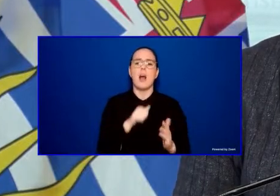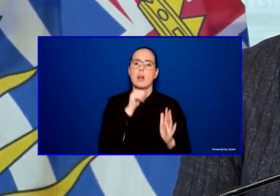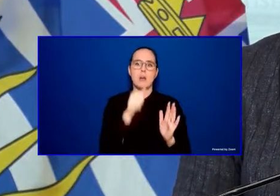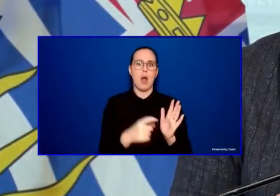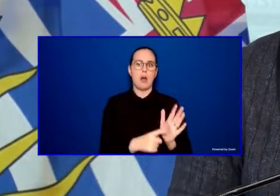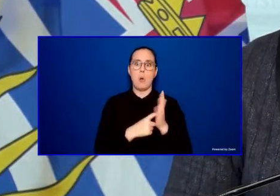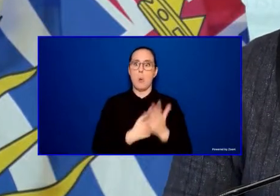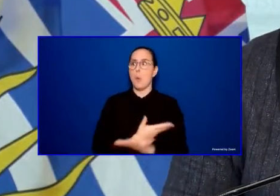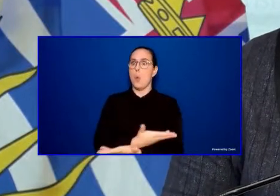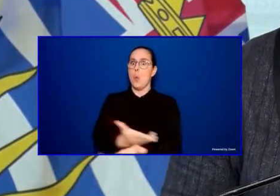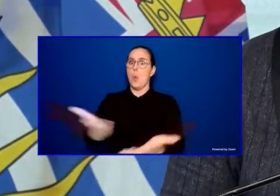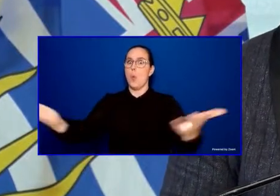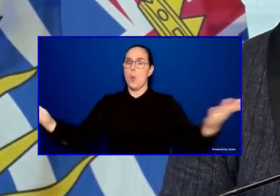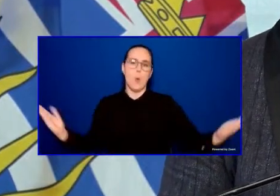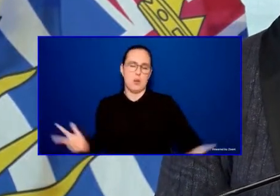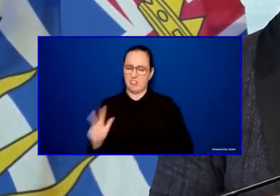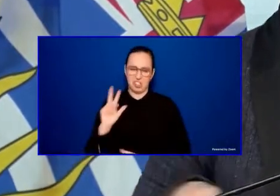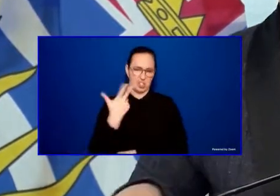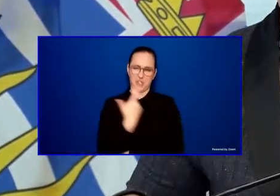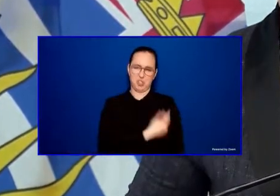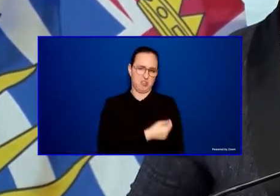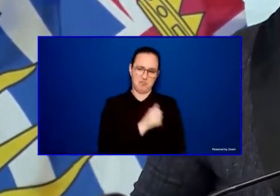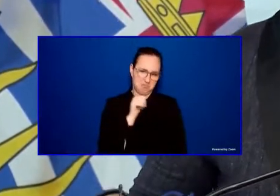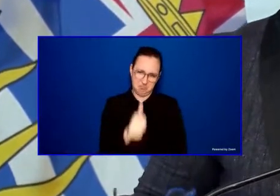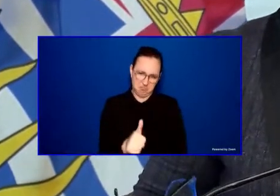That's all the time we have for today. Thanks, everyone, for joining.